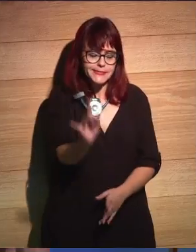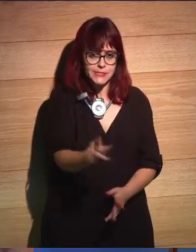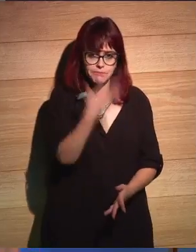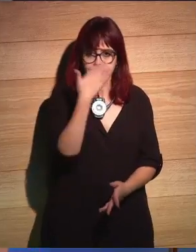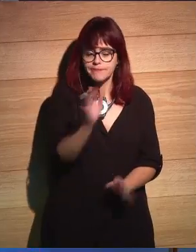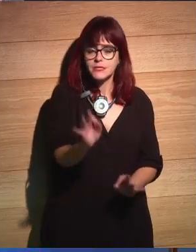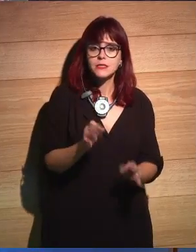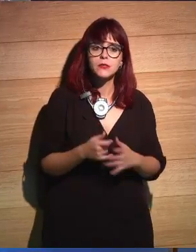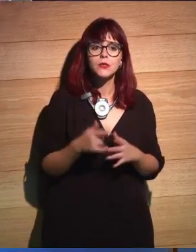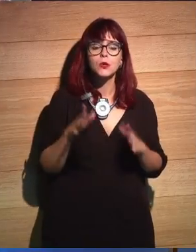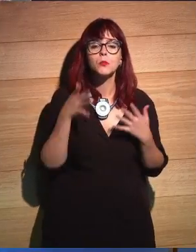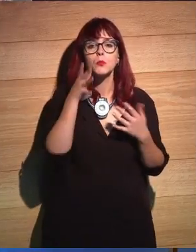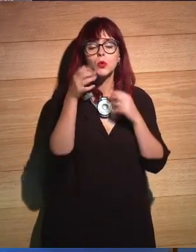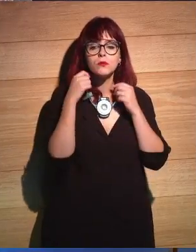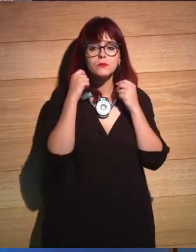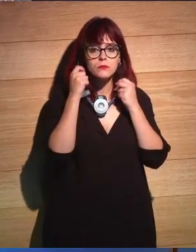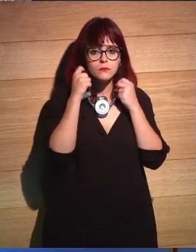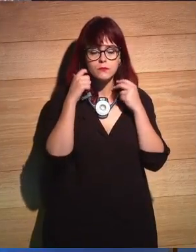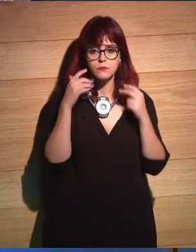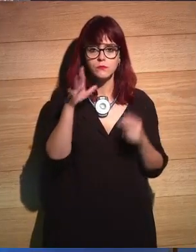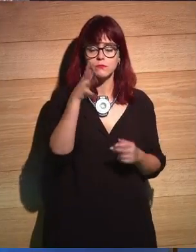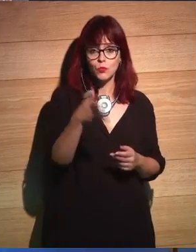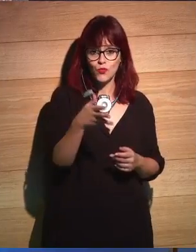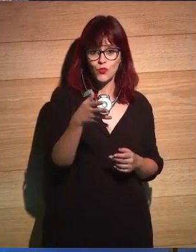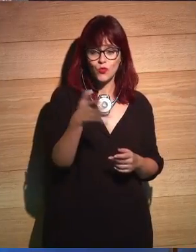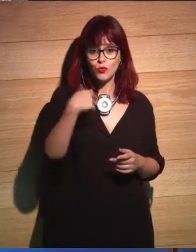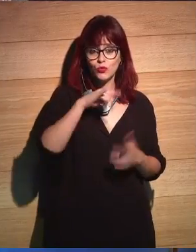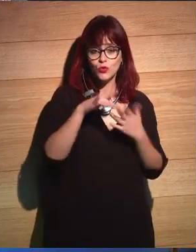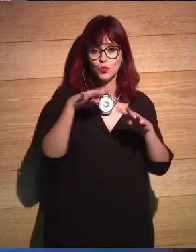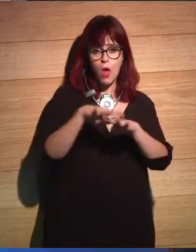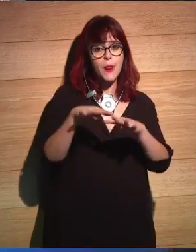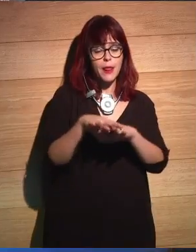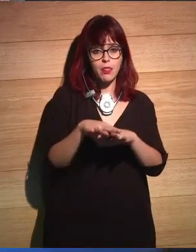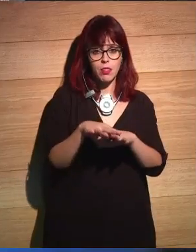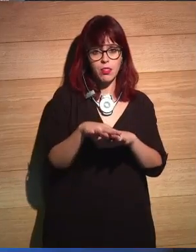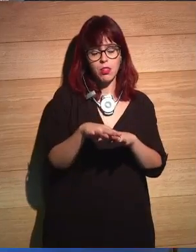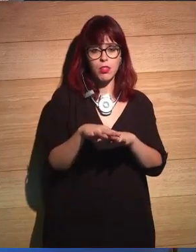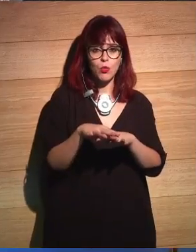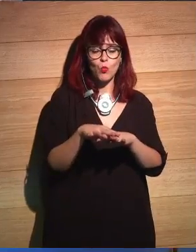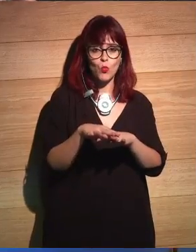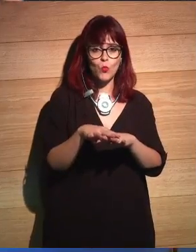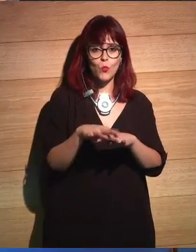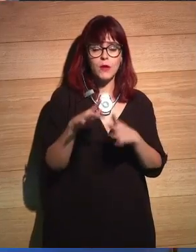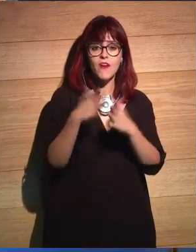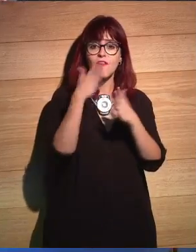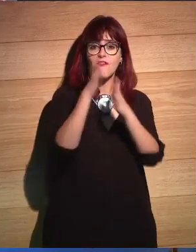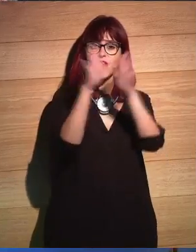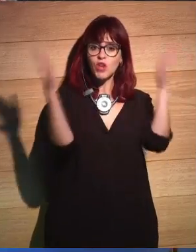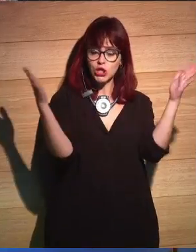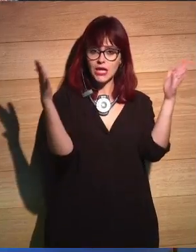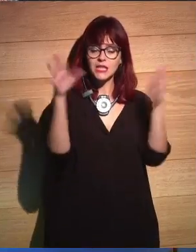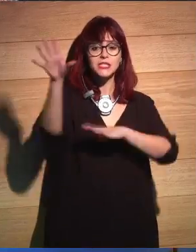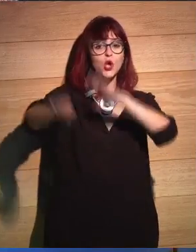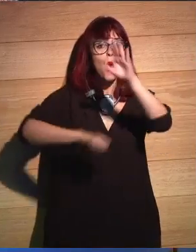we have something called innkjøpsordningen, so that all the libraries buy books that are